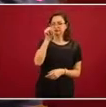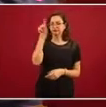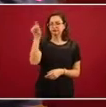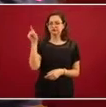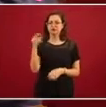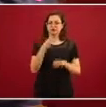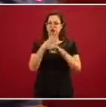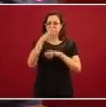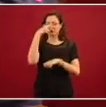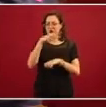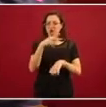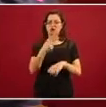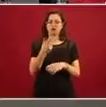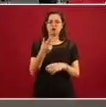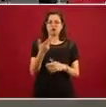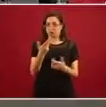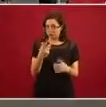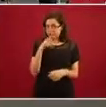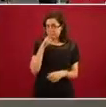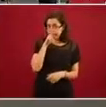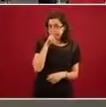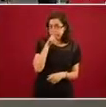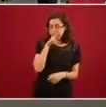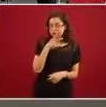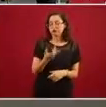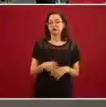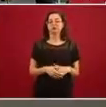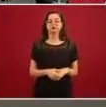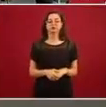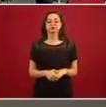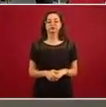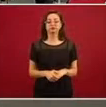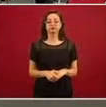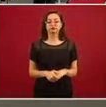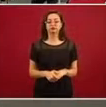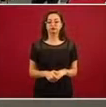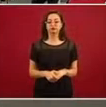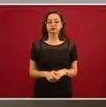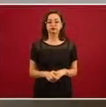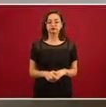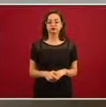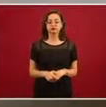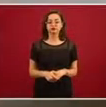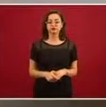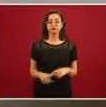states. Are you concerned about the situation specifically in the state of Mexico?